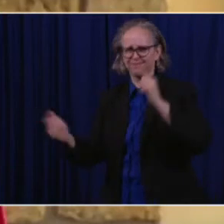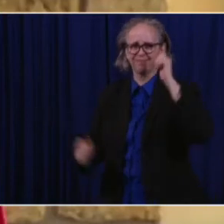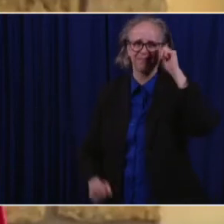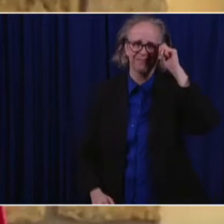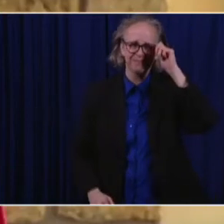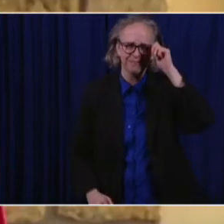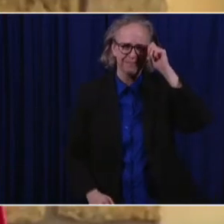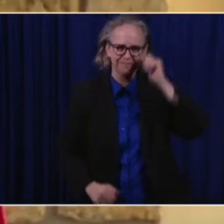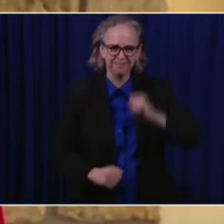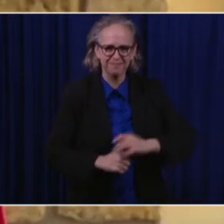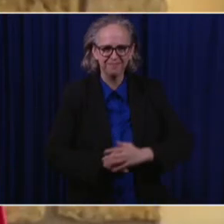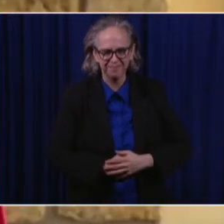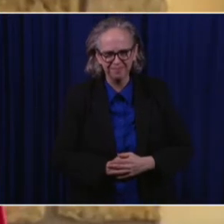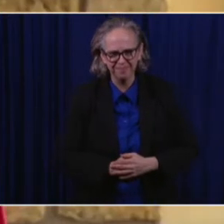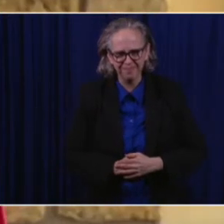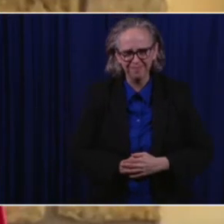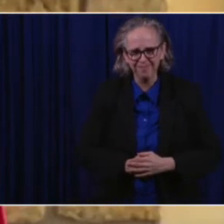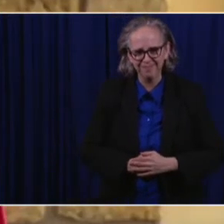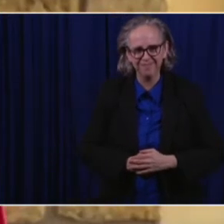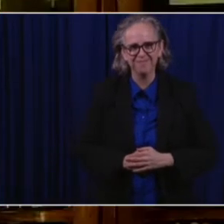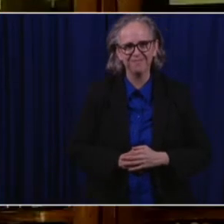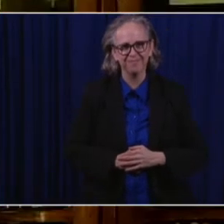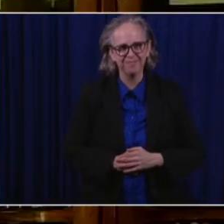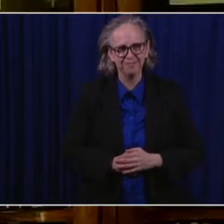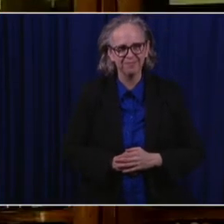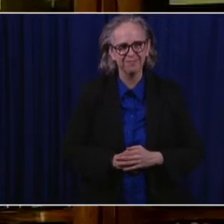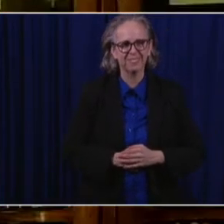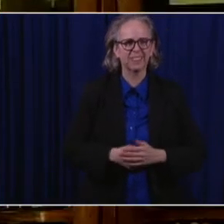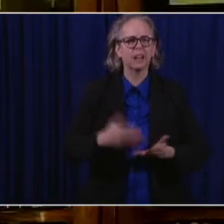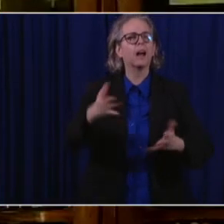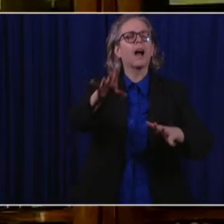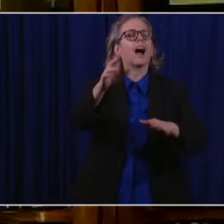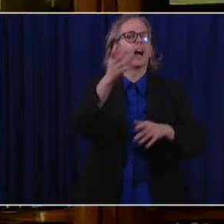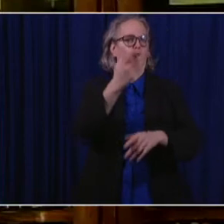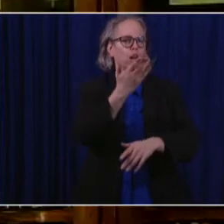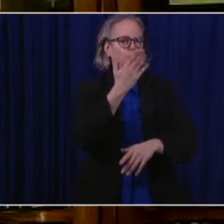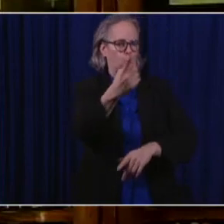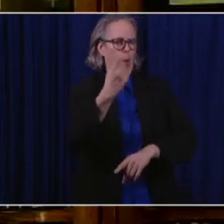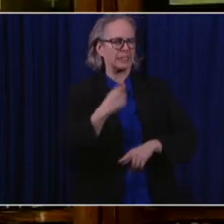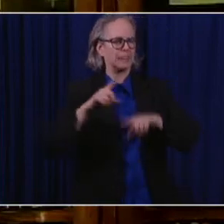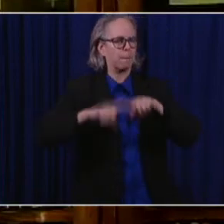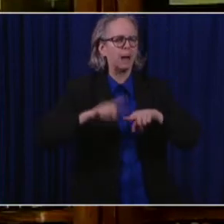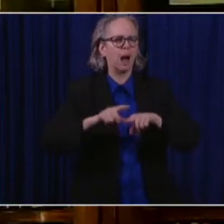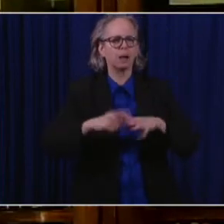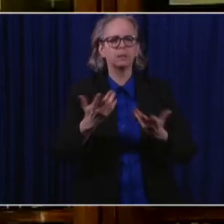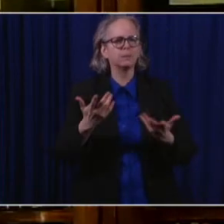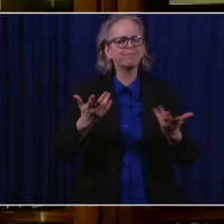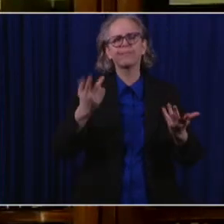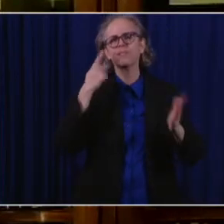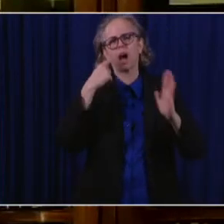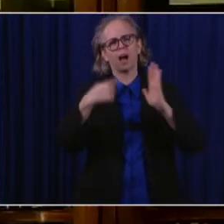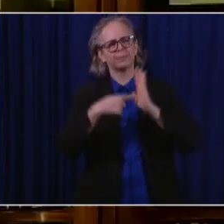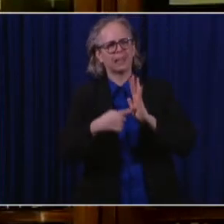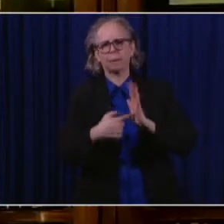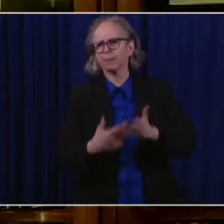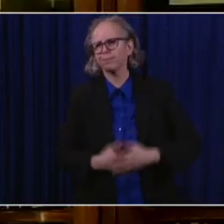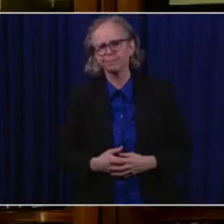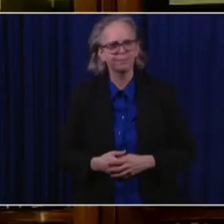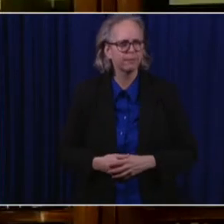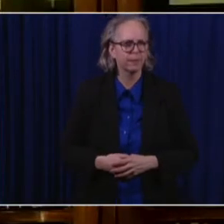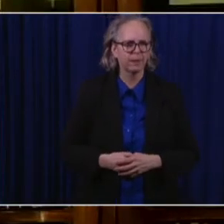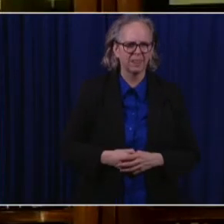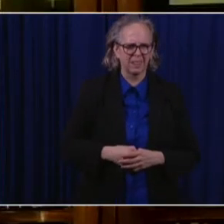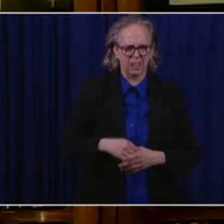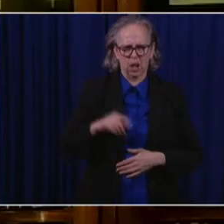So I think it really depends, Max, on which resource you're talking about. So, for example, if I know the Zone 2 data the best, we are not